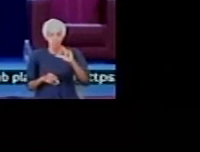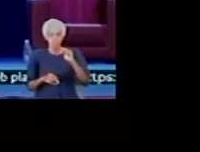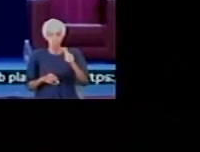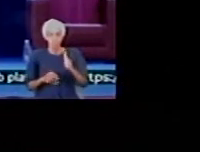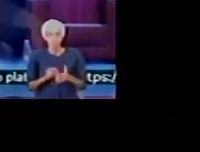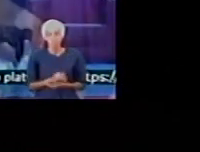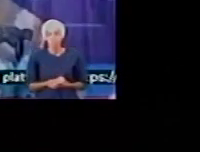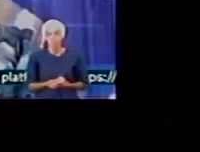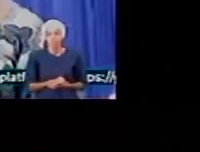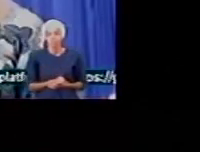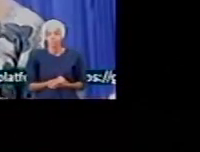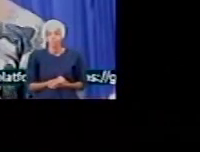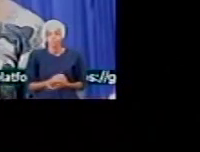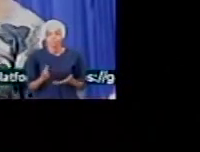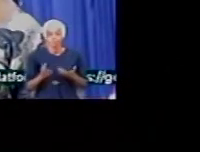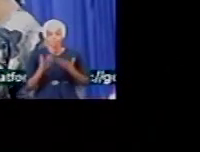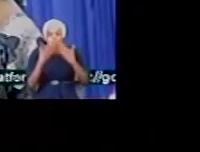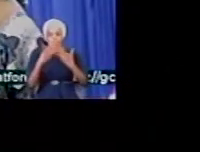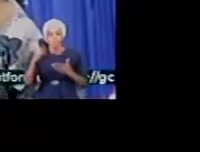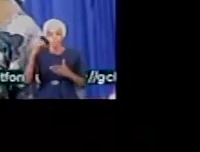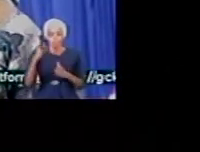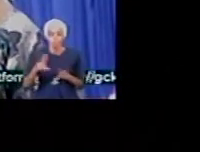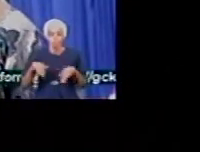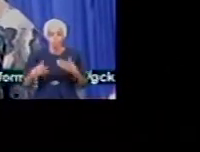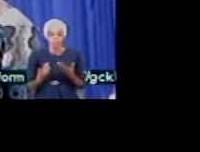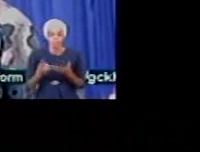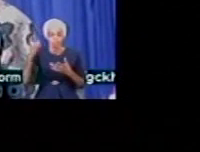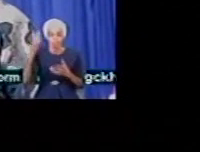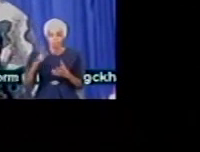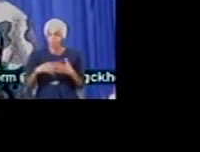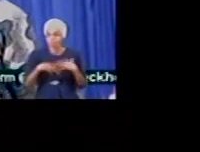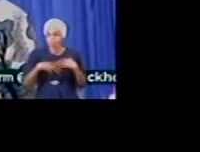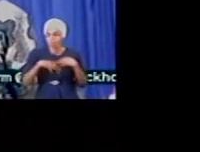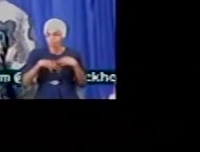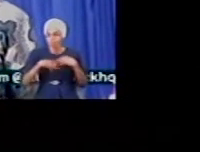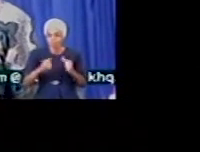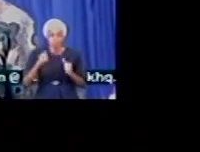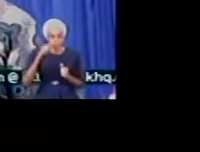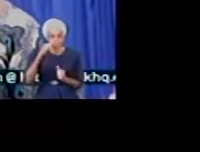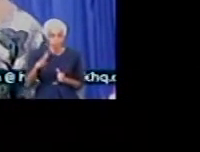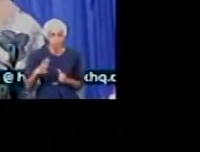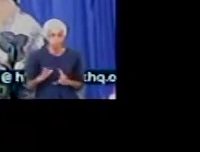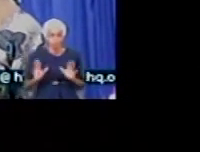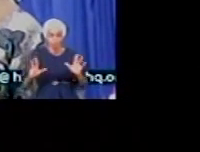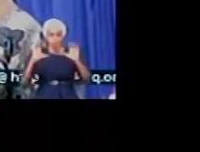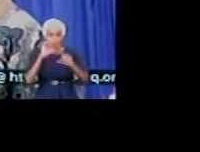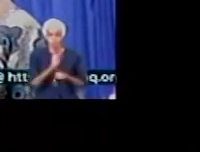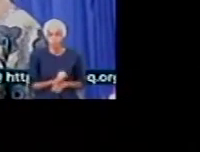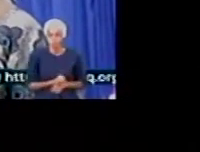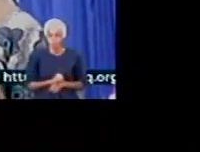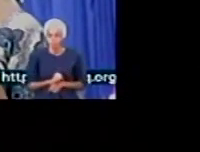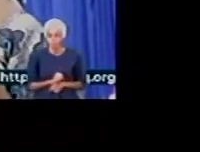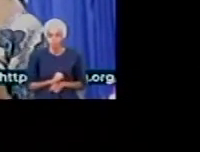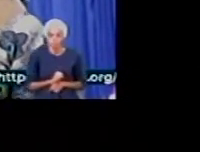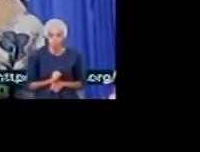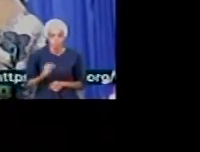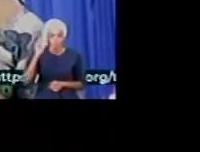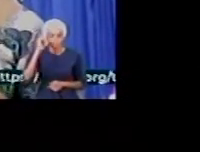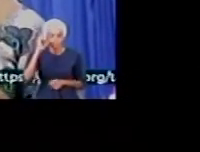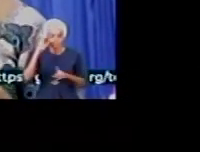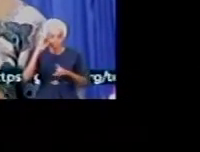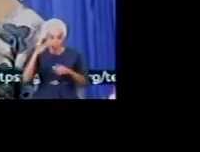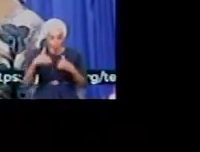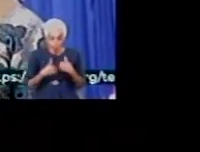me miraculously. I've been having a sickness since 2020, and I couldn't see anything because of financial